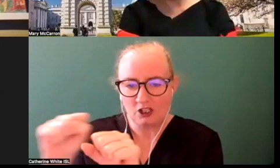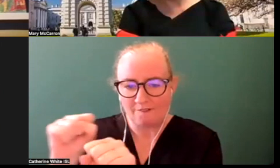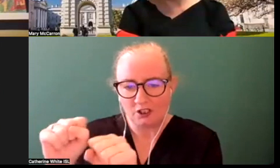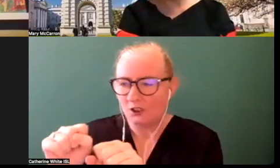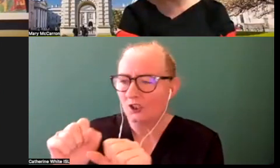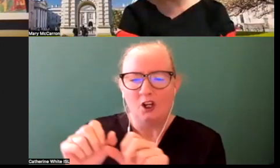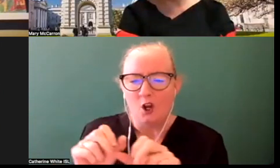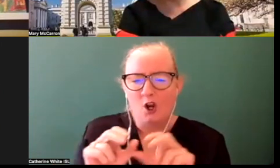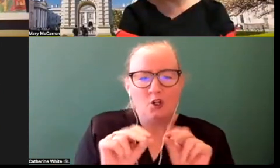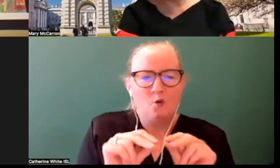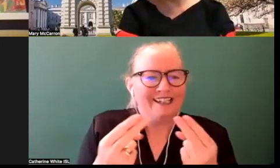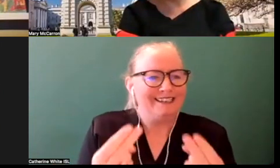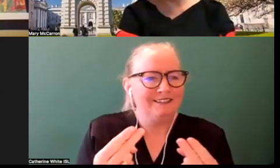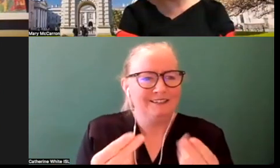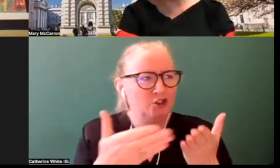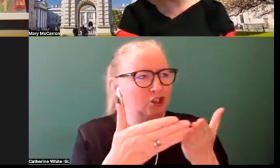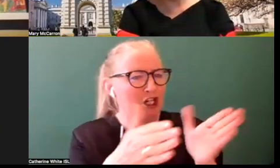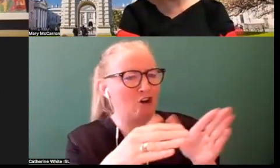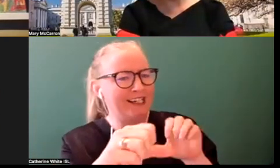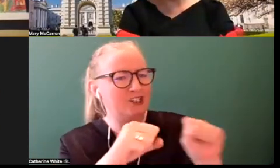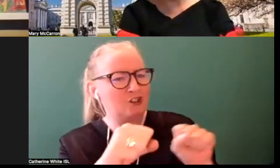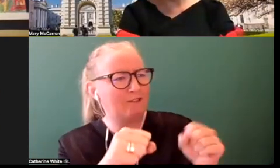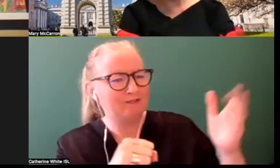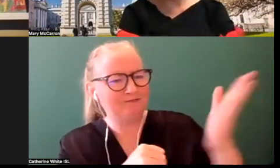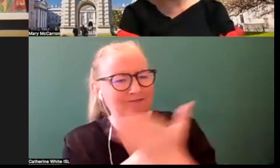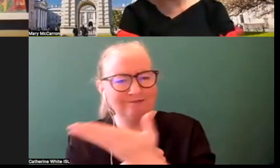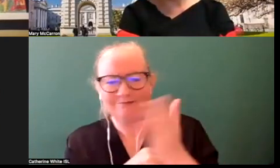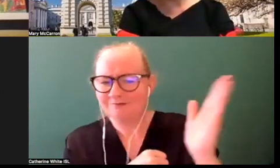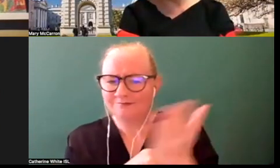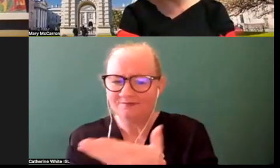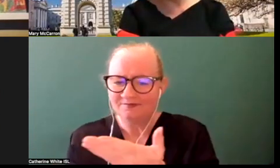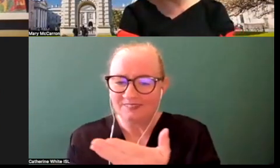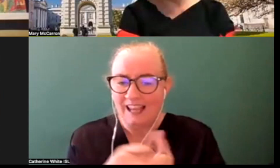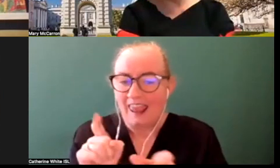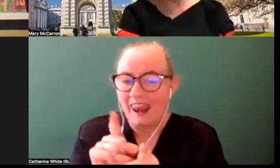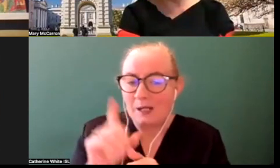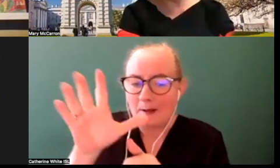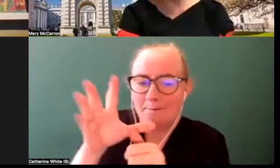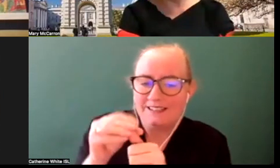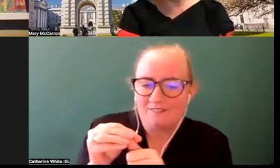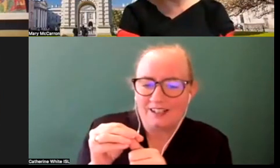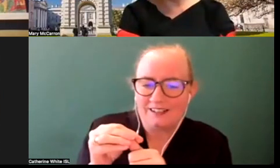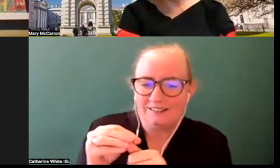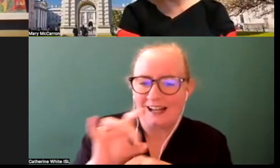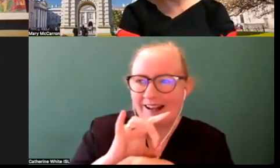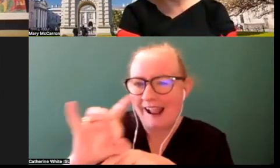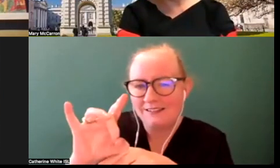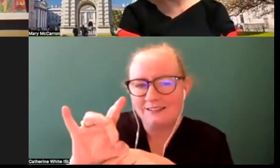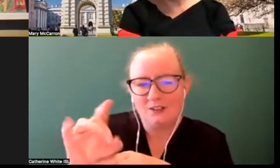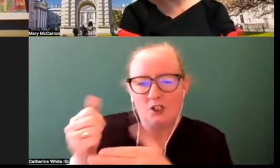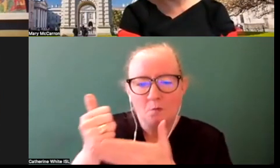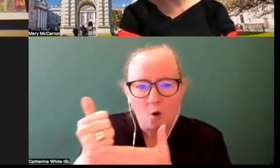need input from generic services, particularly in relation to maybe specific palliative care support or